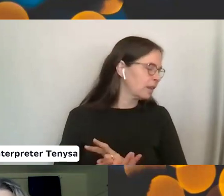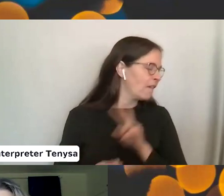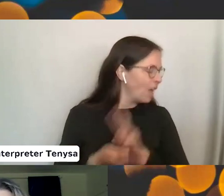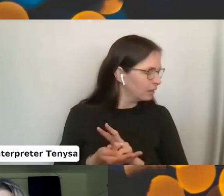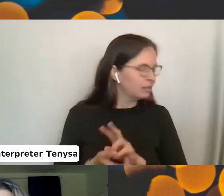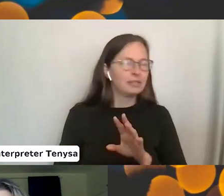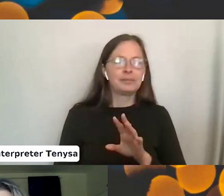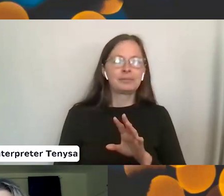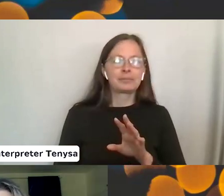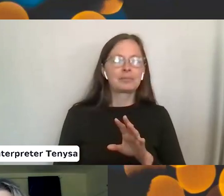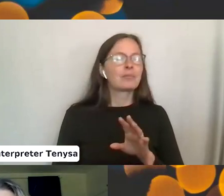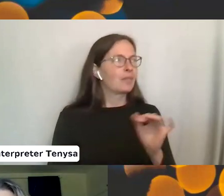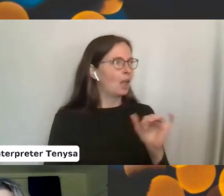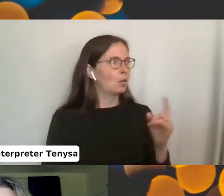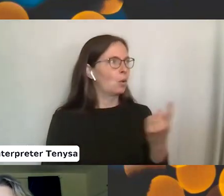always